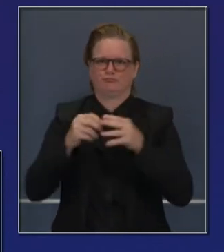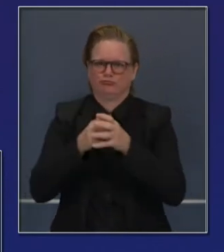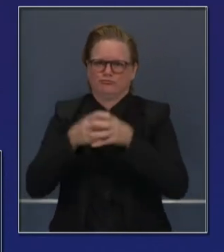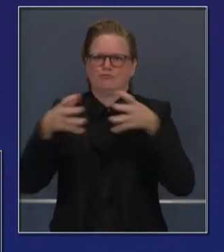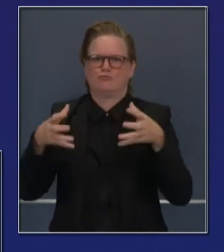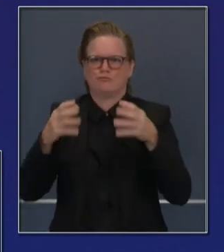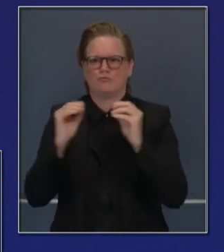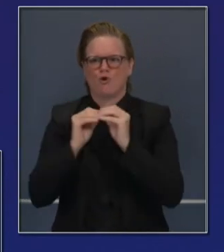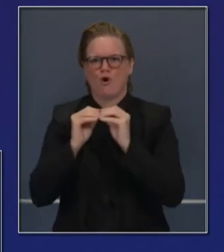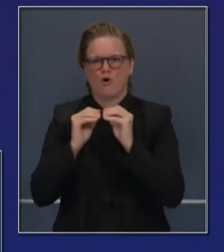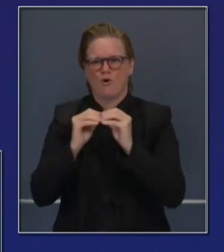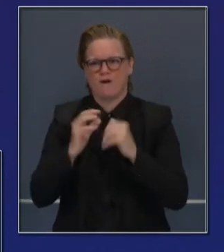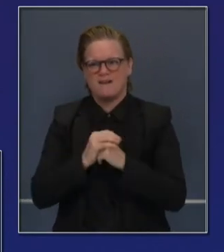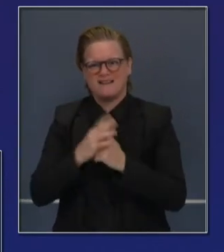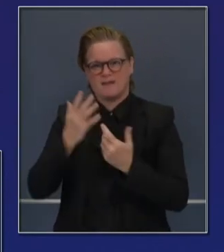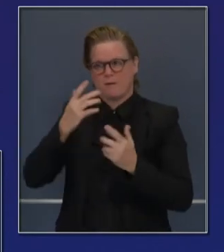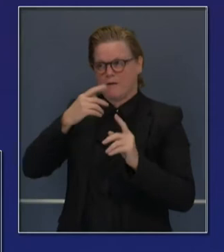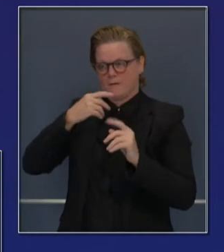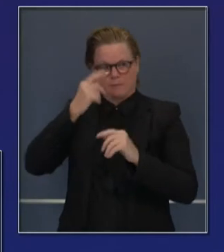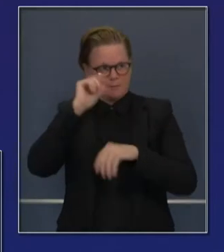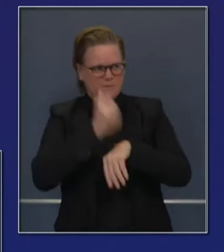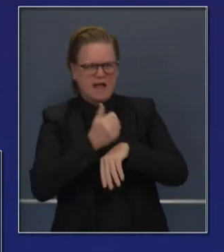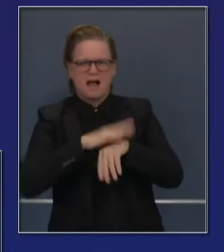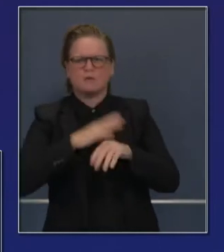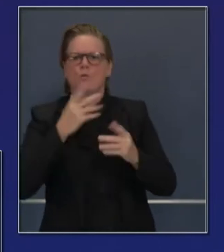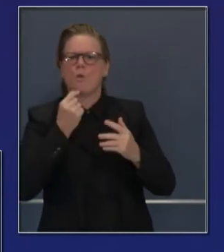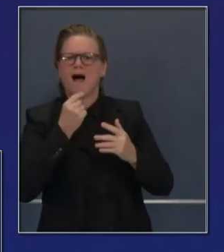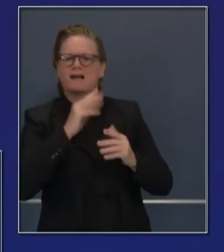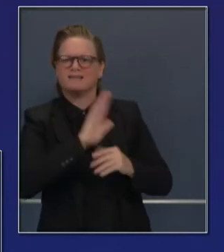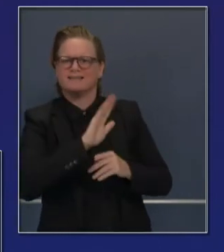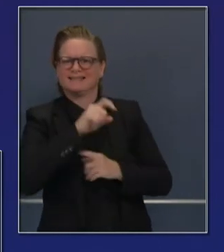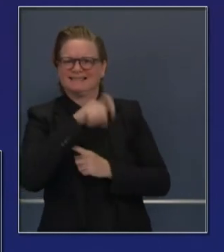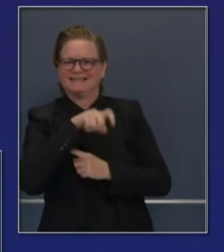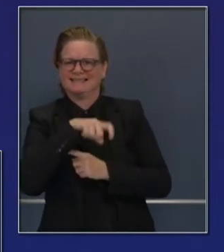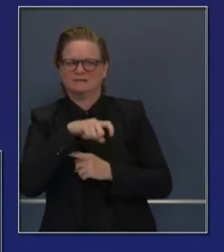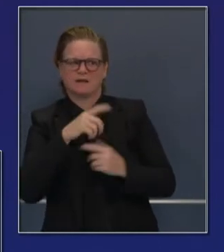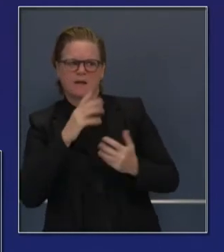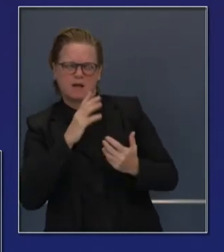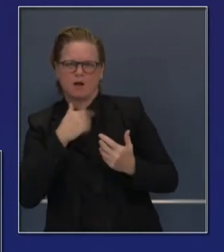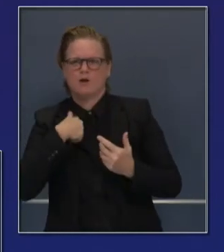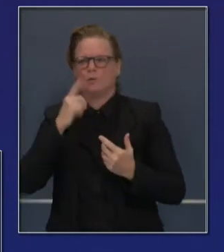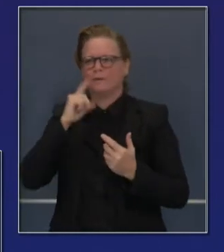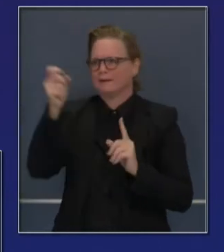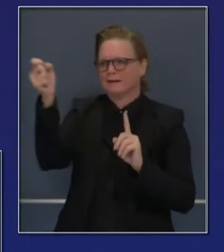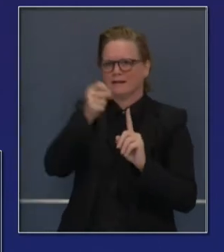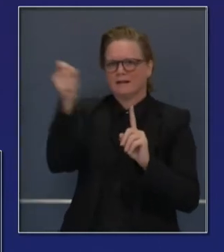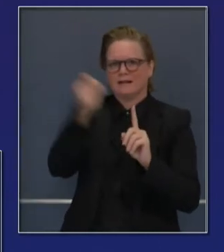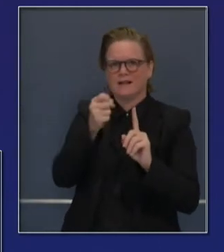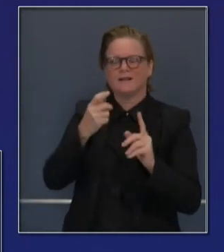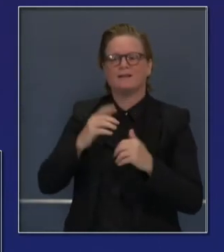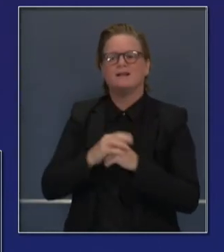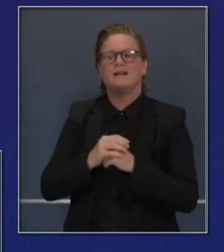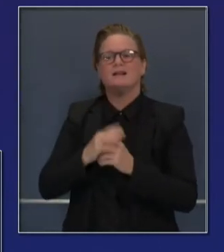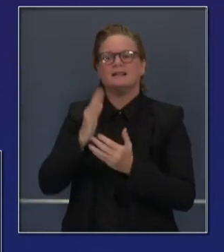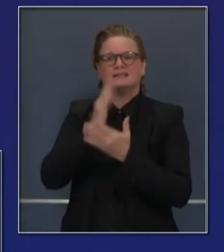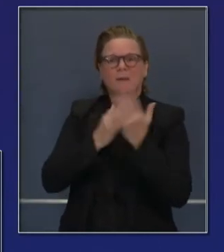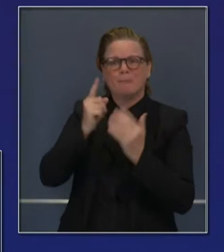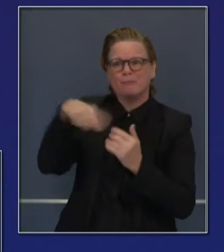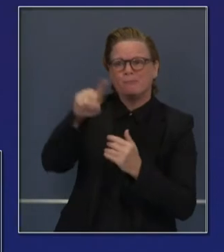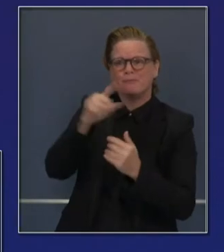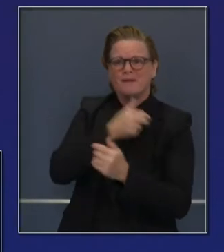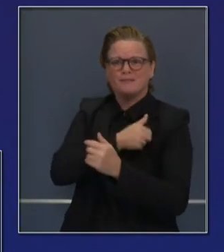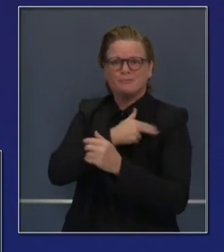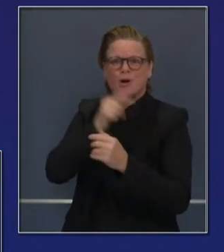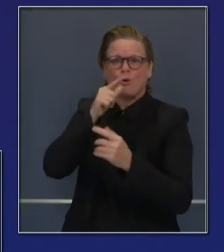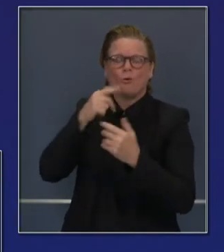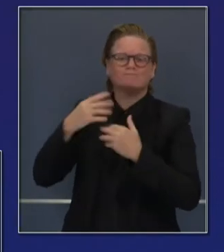to individuals that may have recently retired or may have seen their license lapse, but now easily can enter